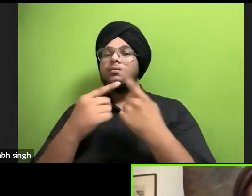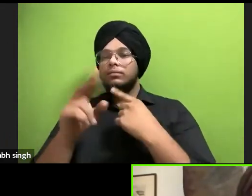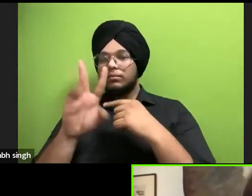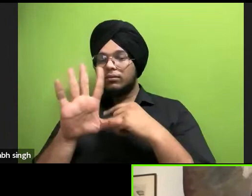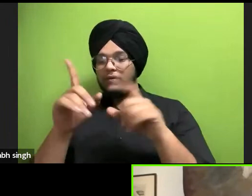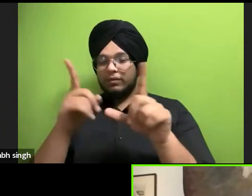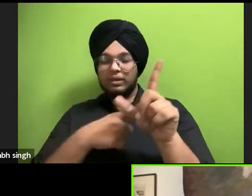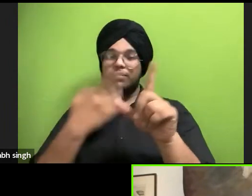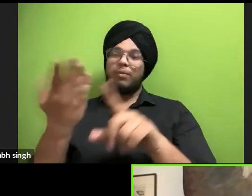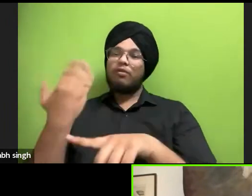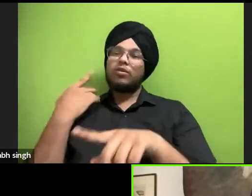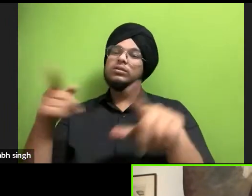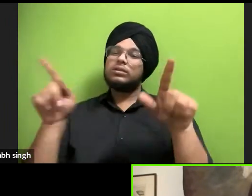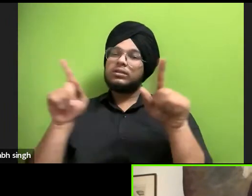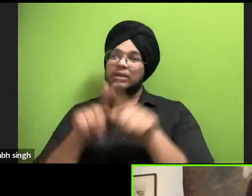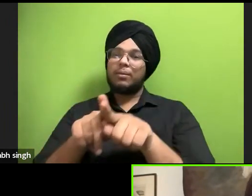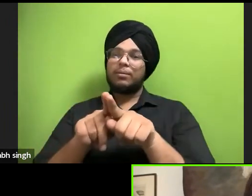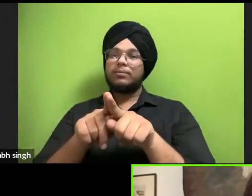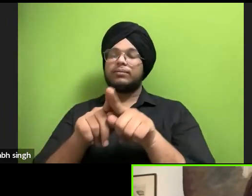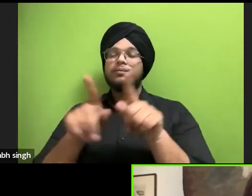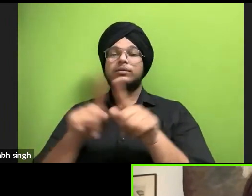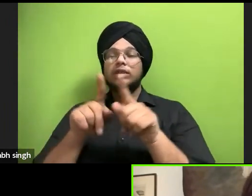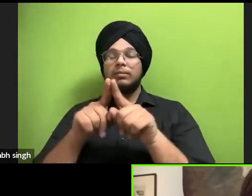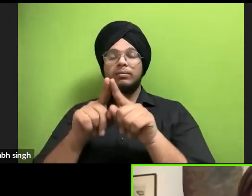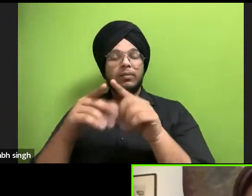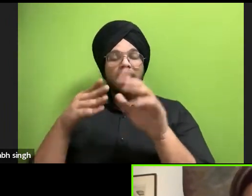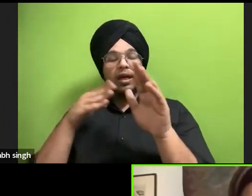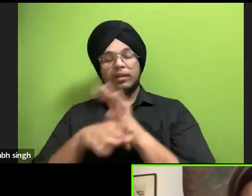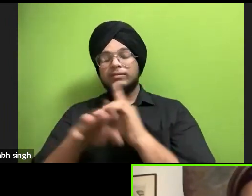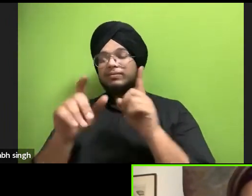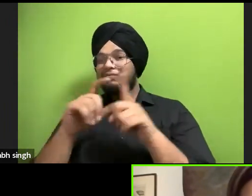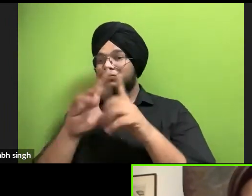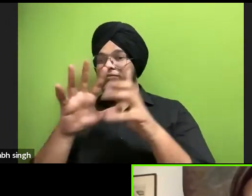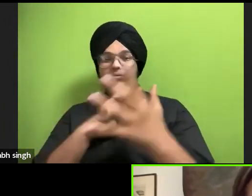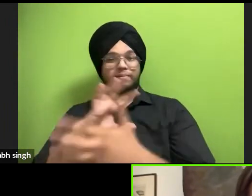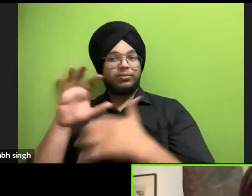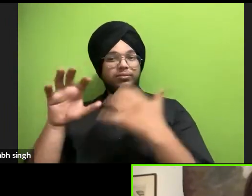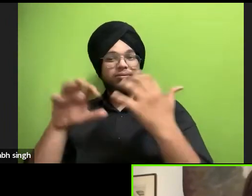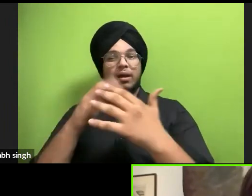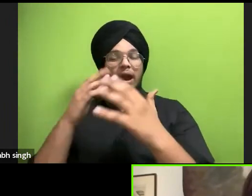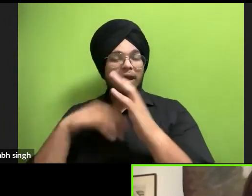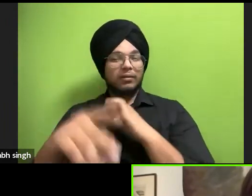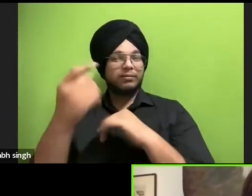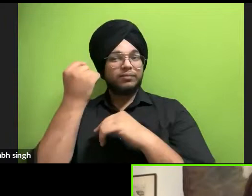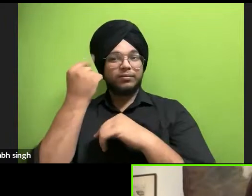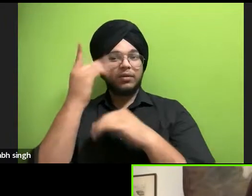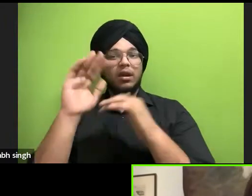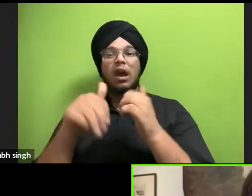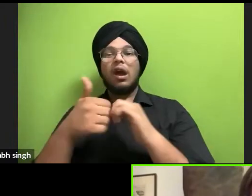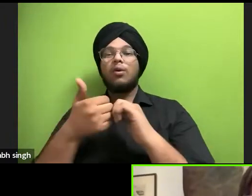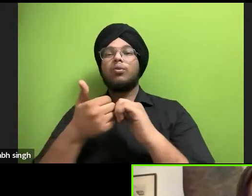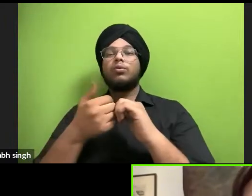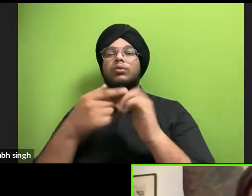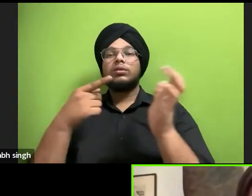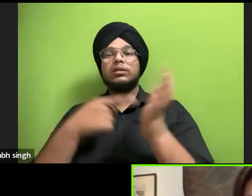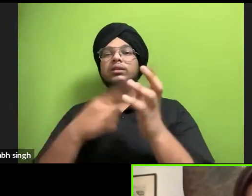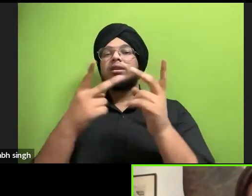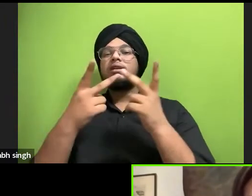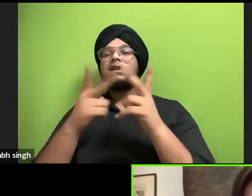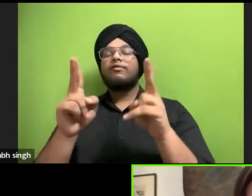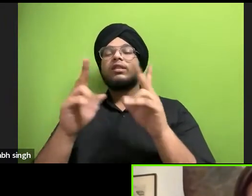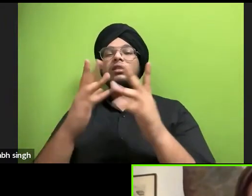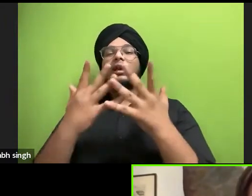ago. There is a much more complex and synthesized understanding of how these different